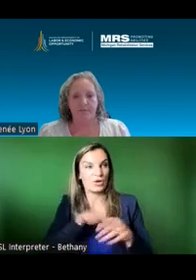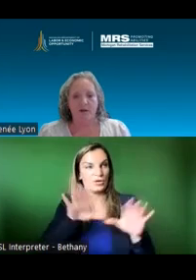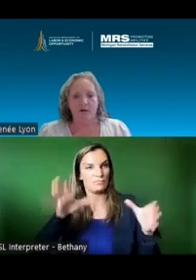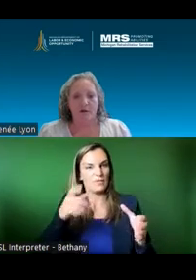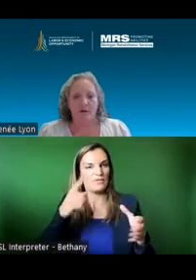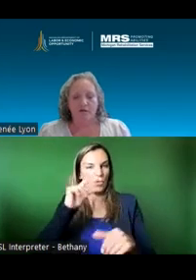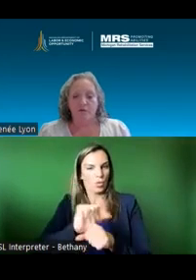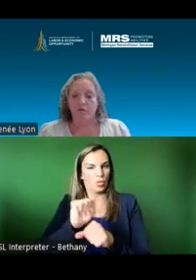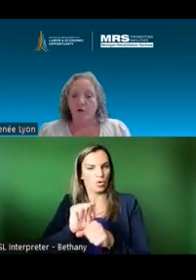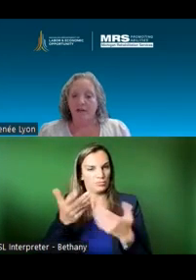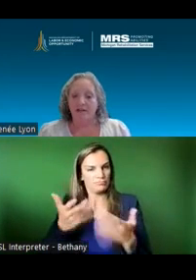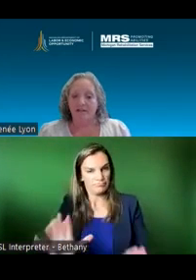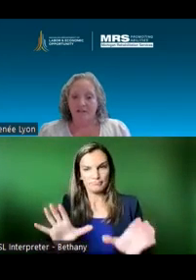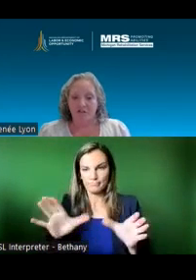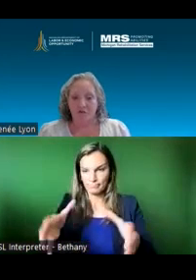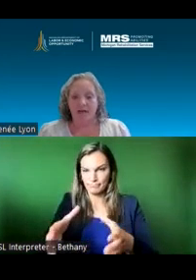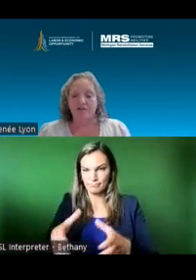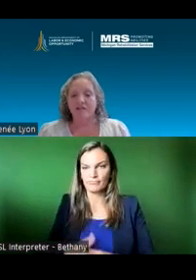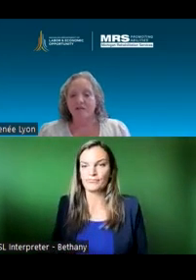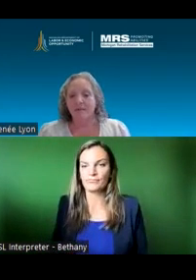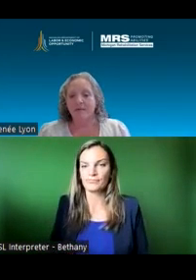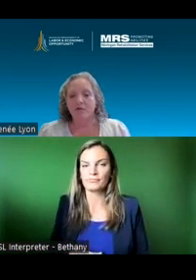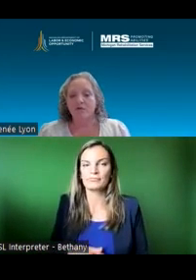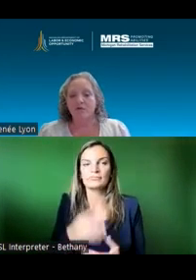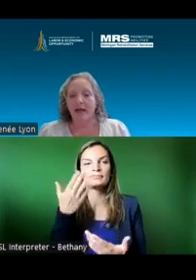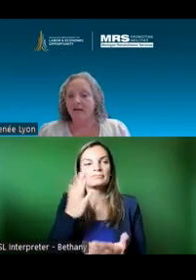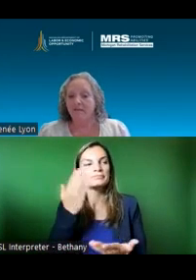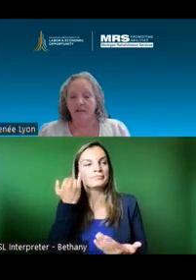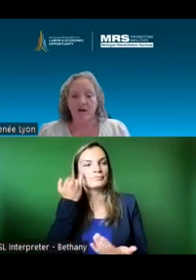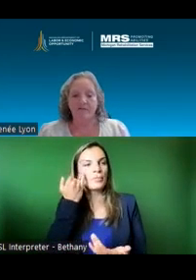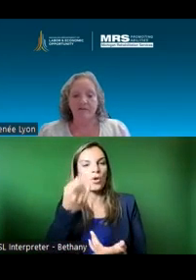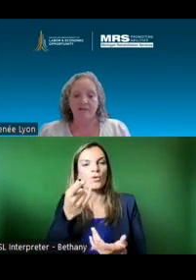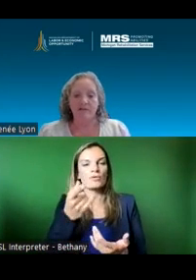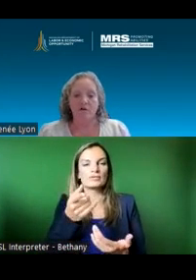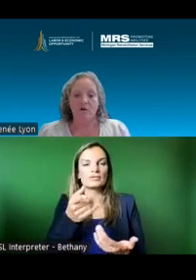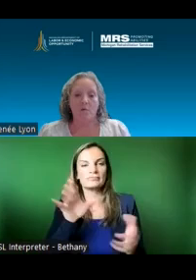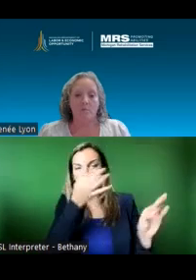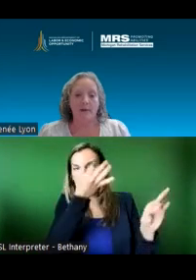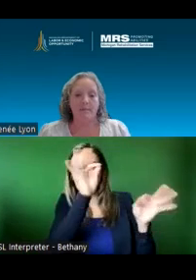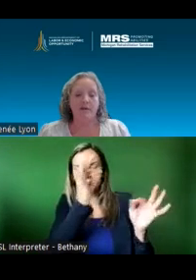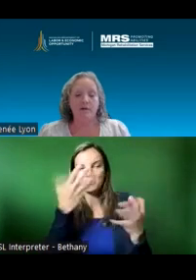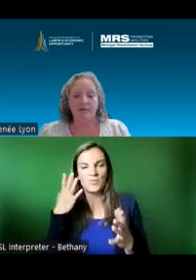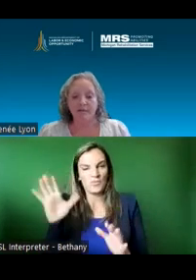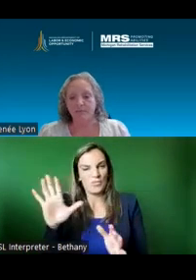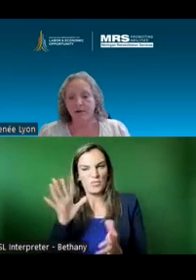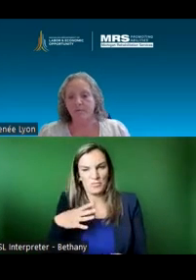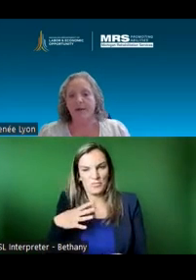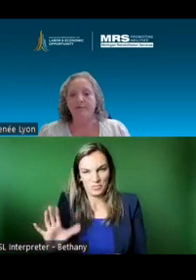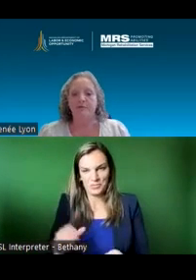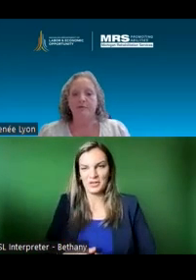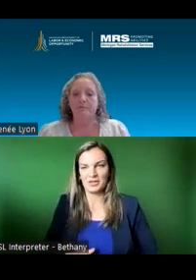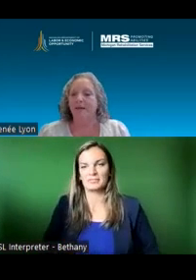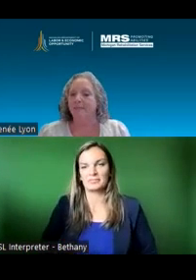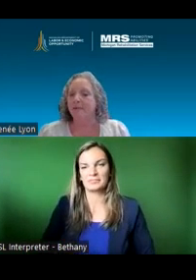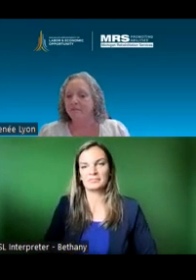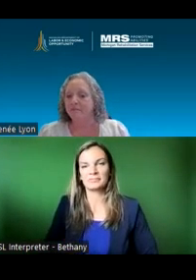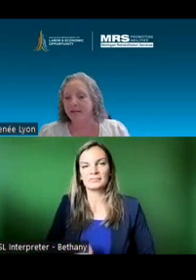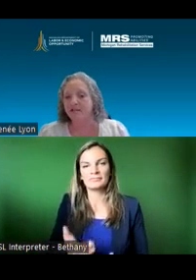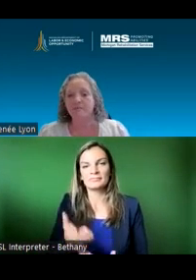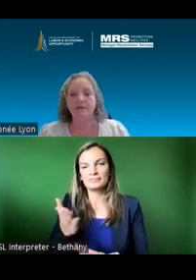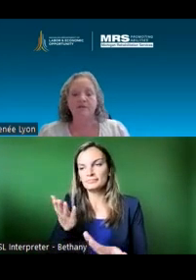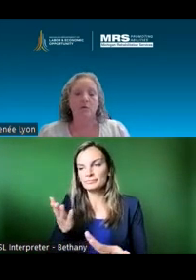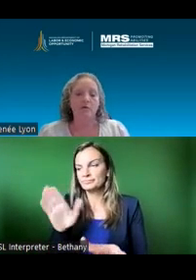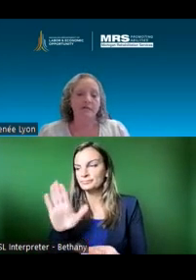possible. To avoid distractions, maybe you have an office in your home. Maybe you have a spare bedroom. Maybe